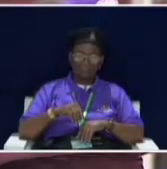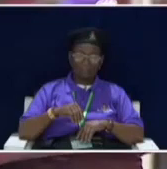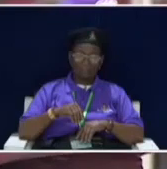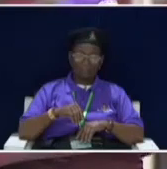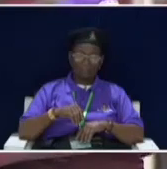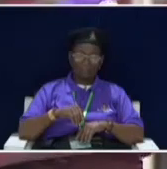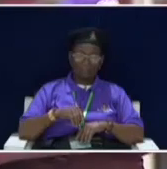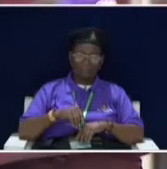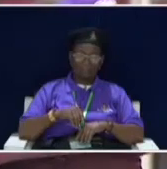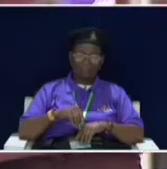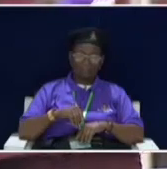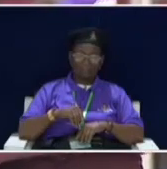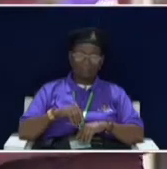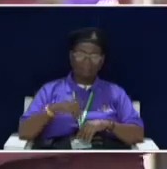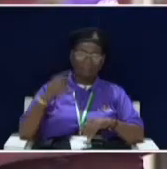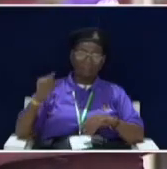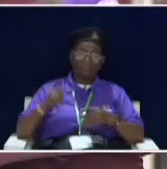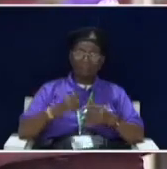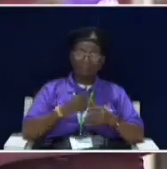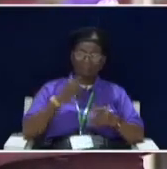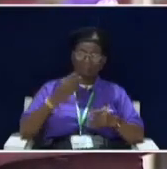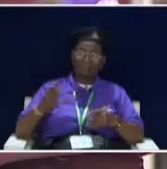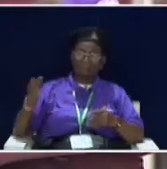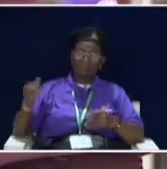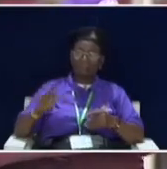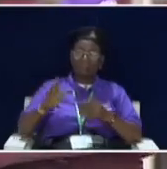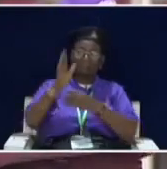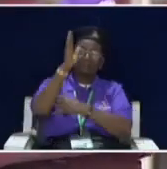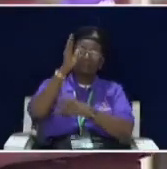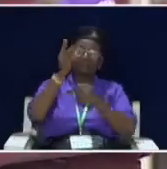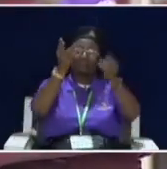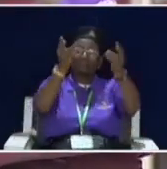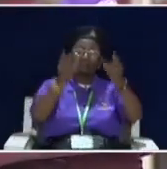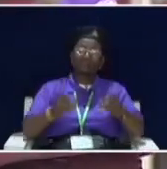let you realize. Ohun akoko ti Olorun fe ko mo